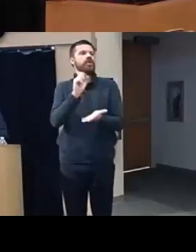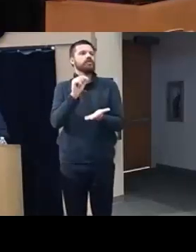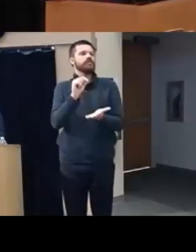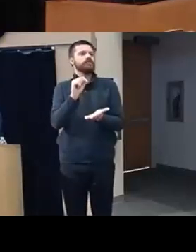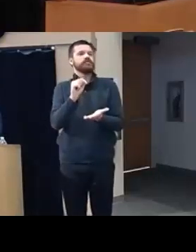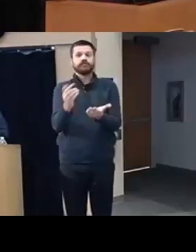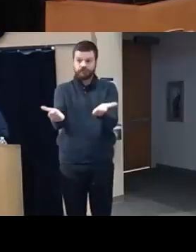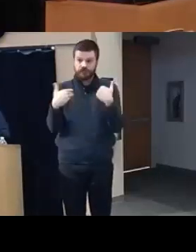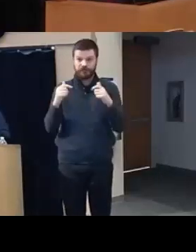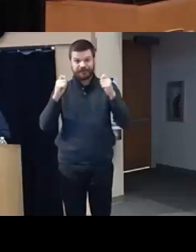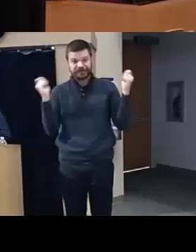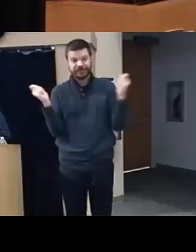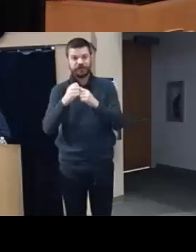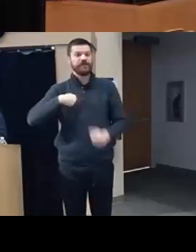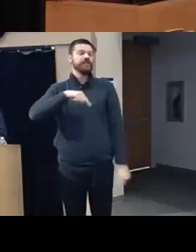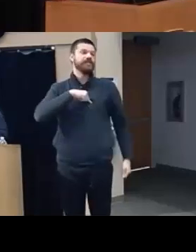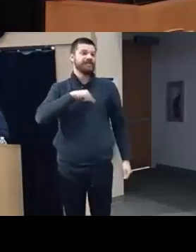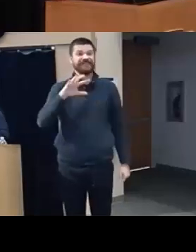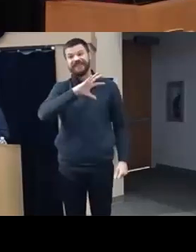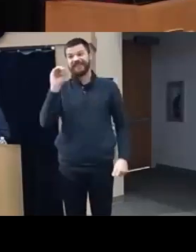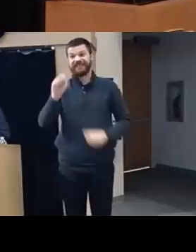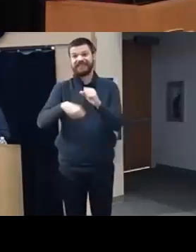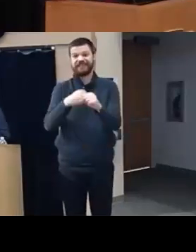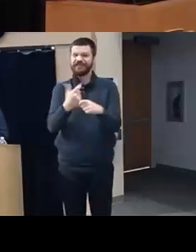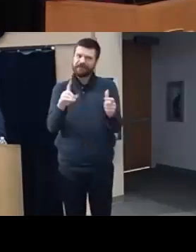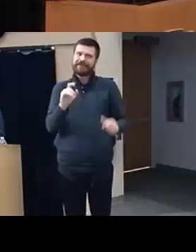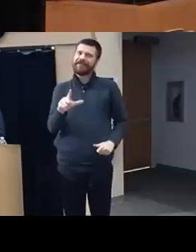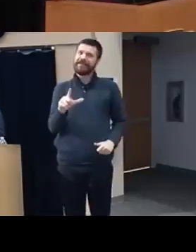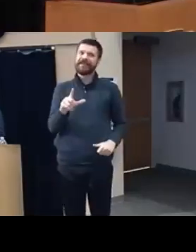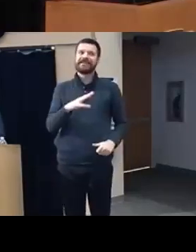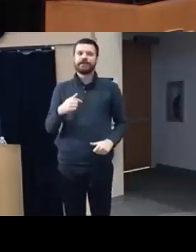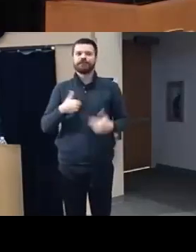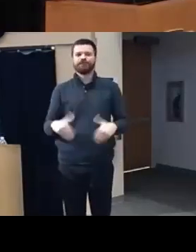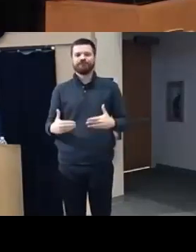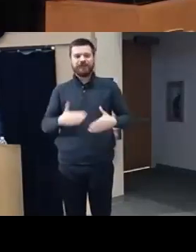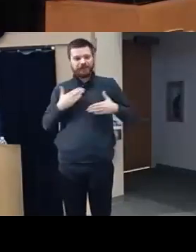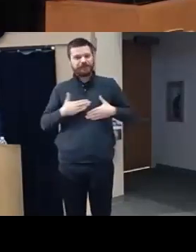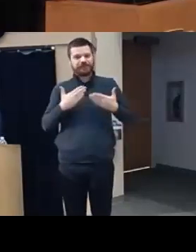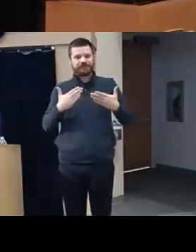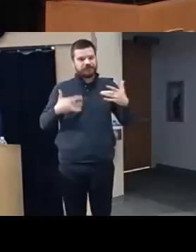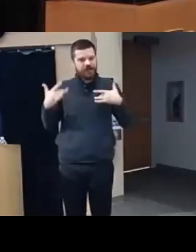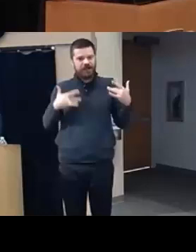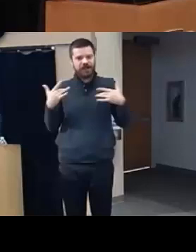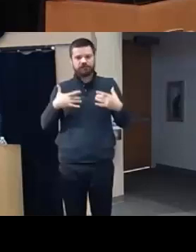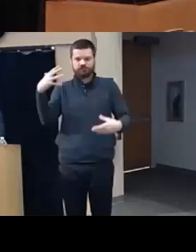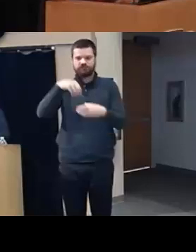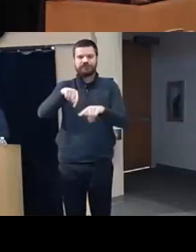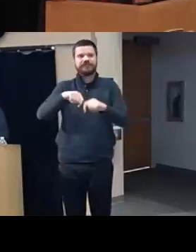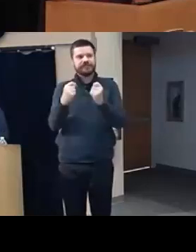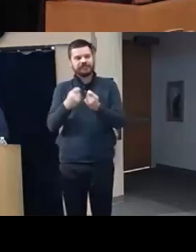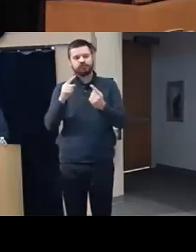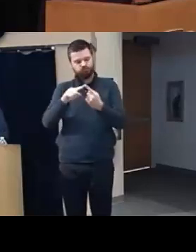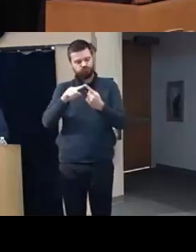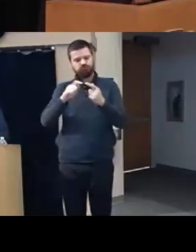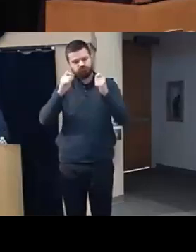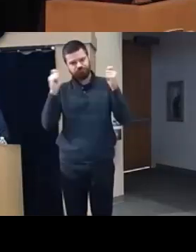So come on out and celebrate with us. 50 years is a big deal, and I'm really happy and excited to be a part of this team to mark this